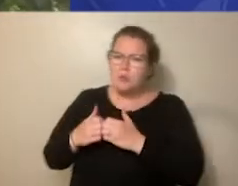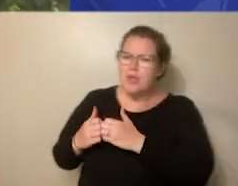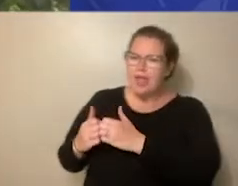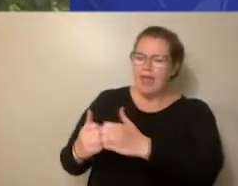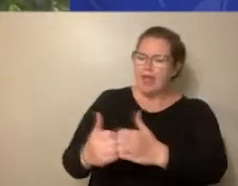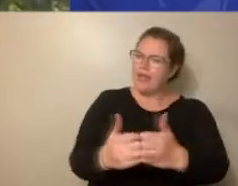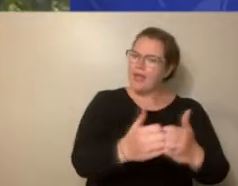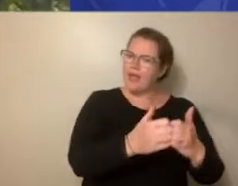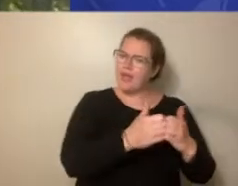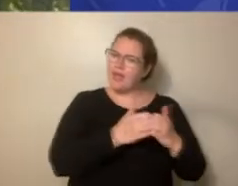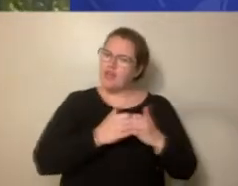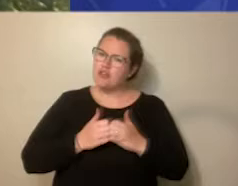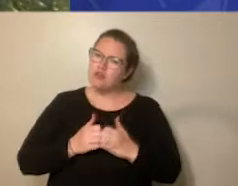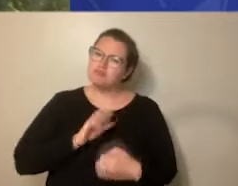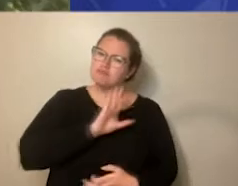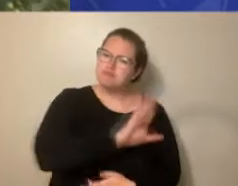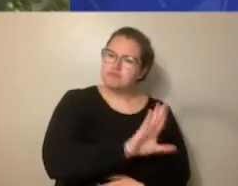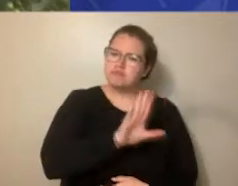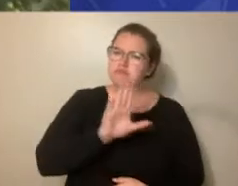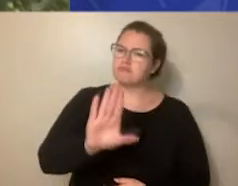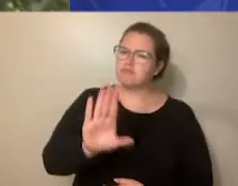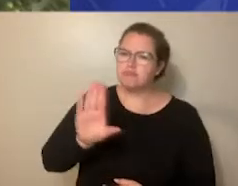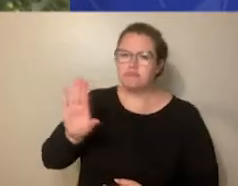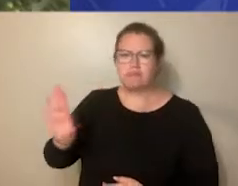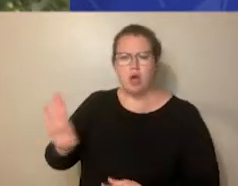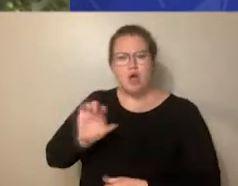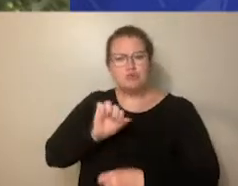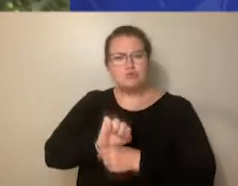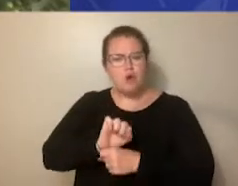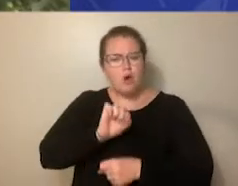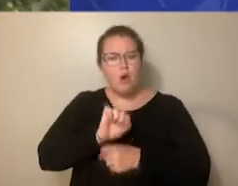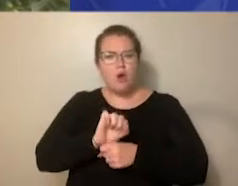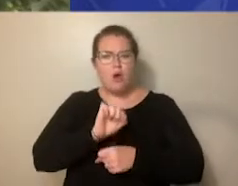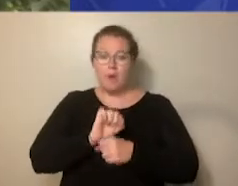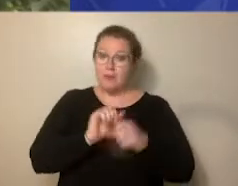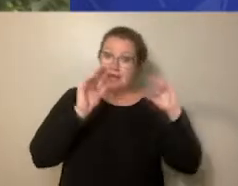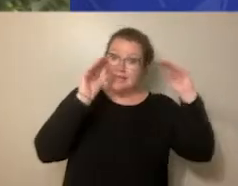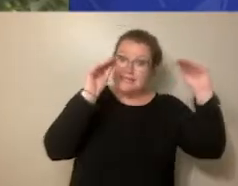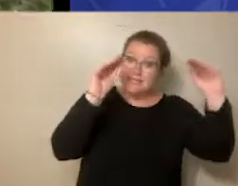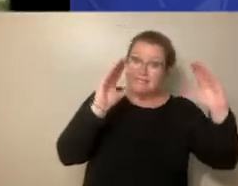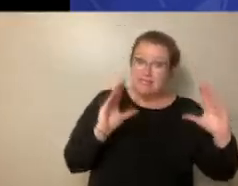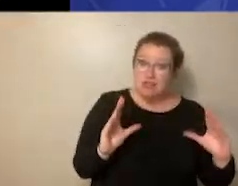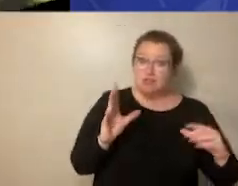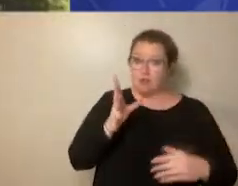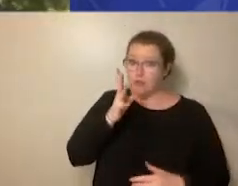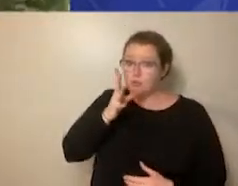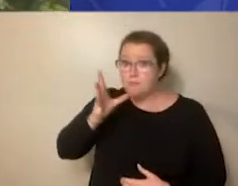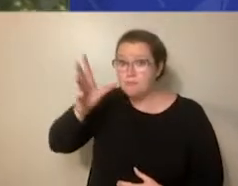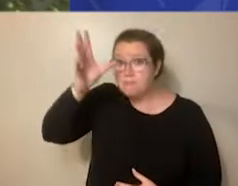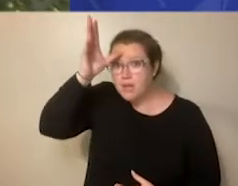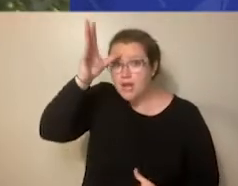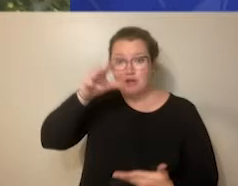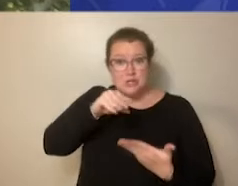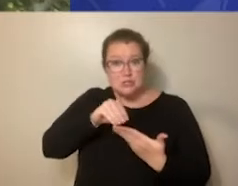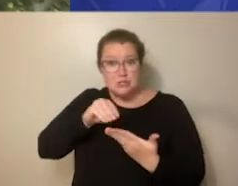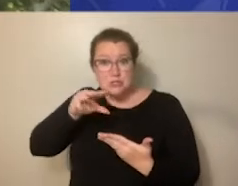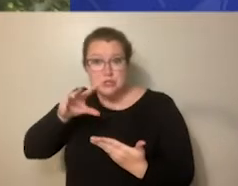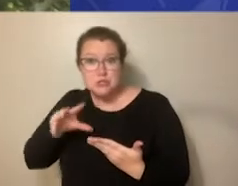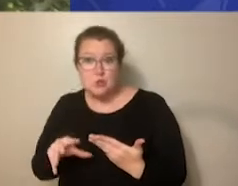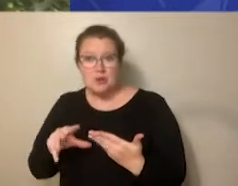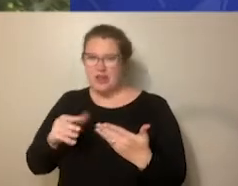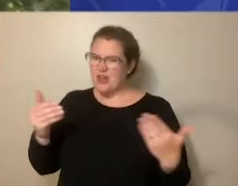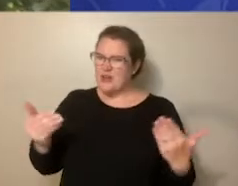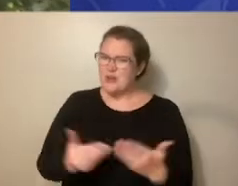everyone doing their part. The teachers, the parents and students, it's a